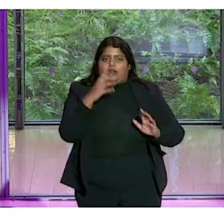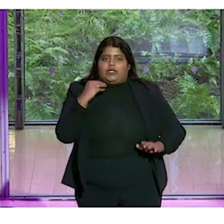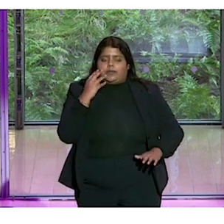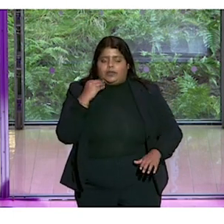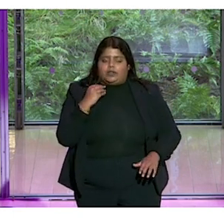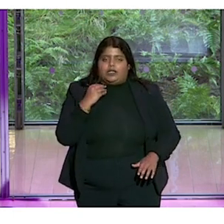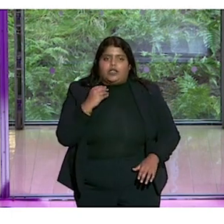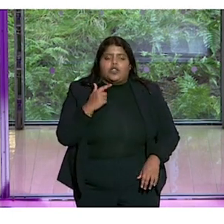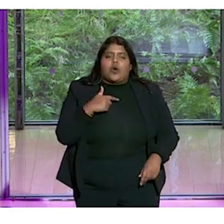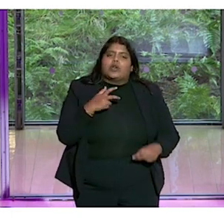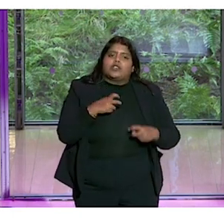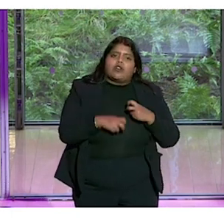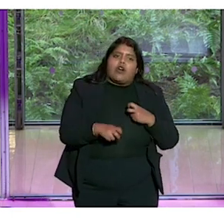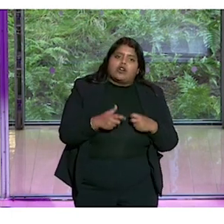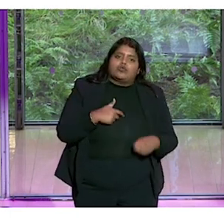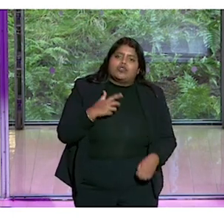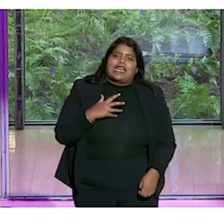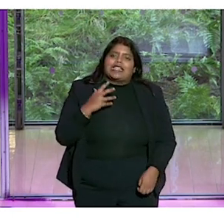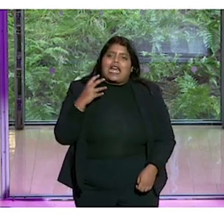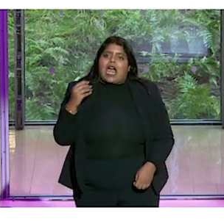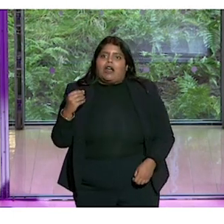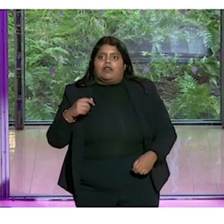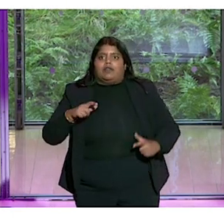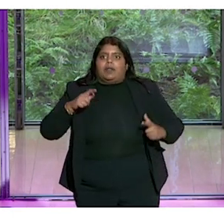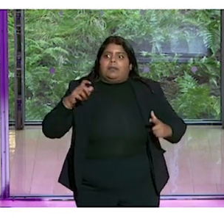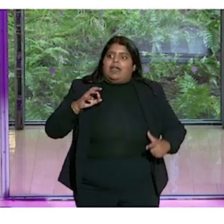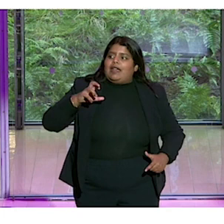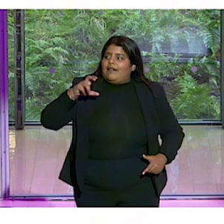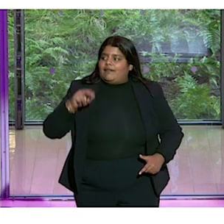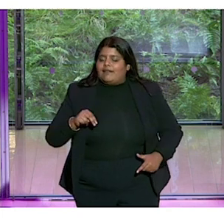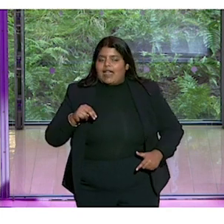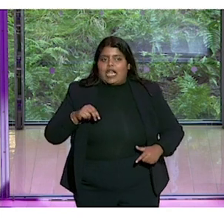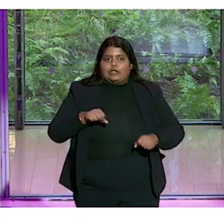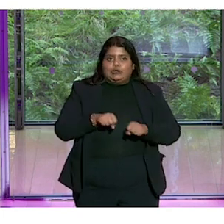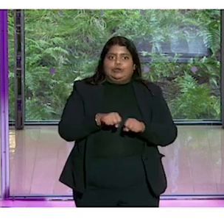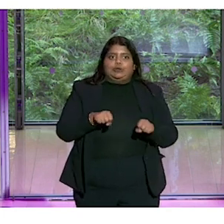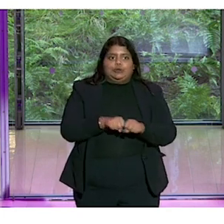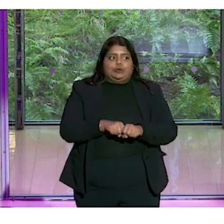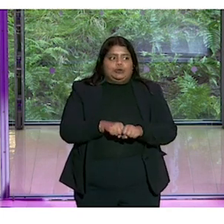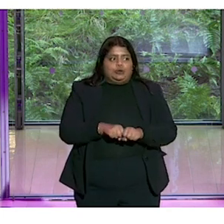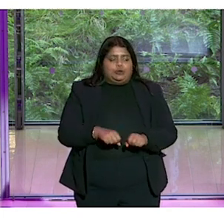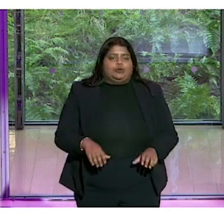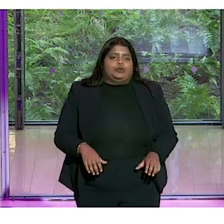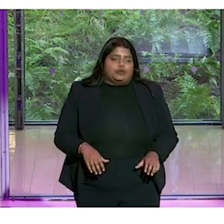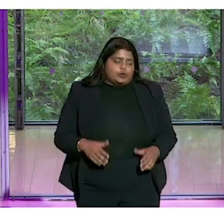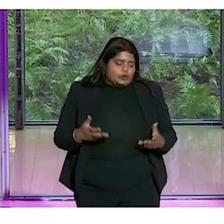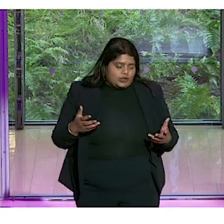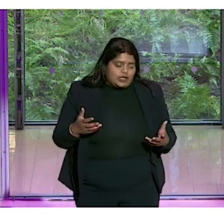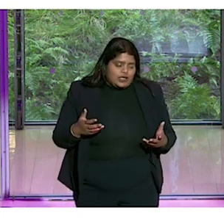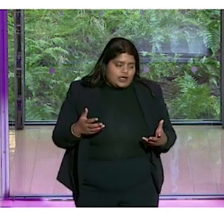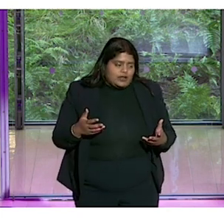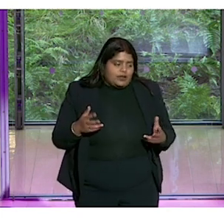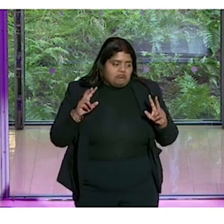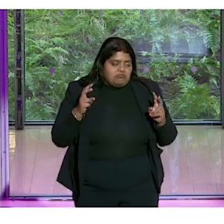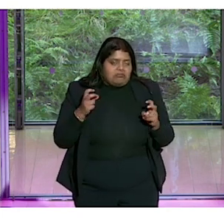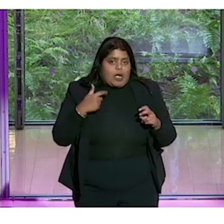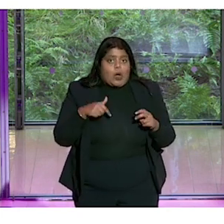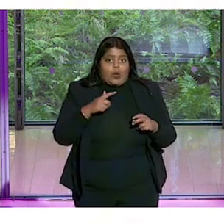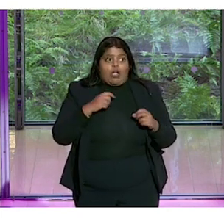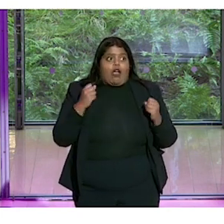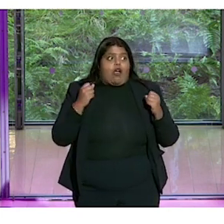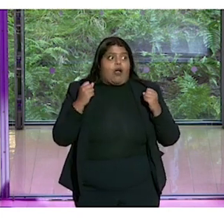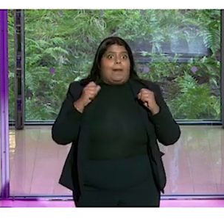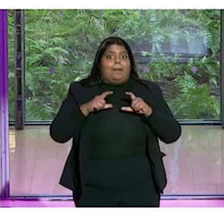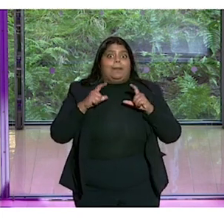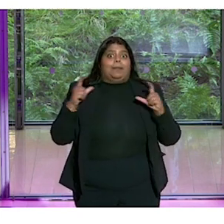to get ourselves out of the mega fan shoes, if you will. We are all massive